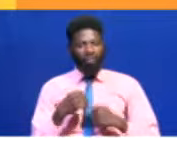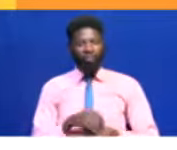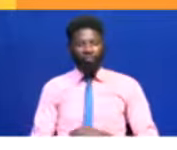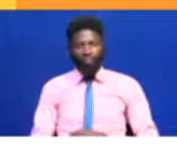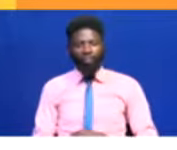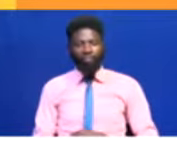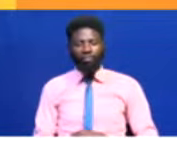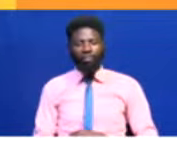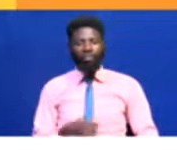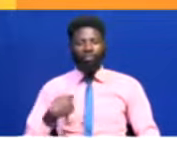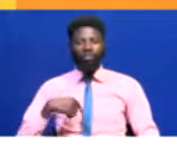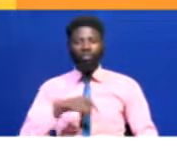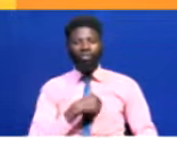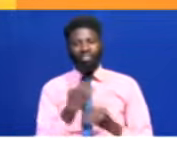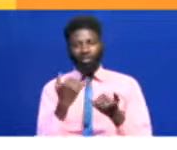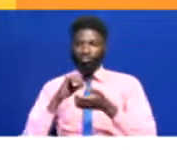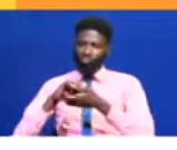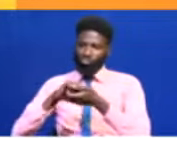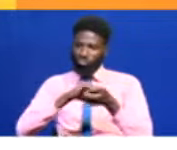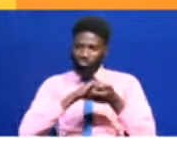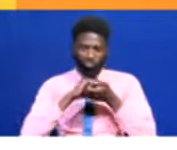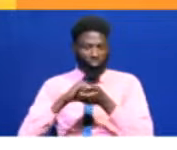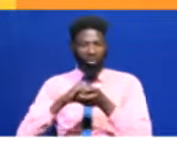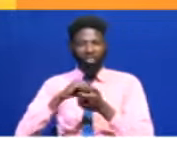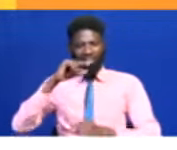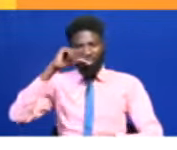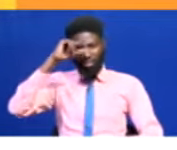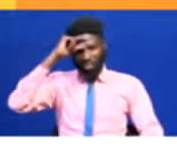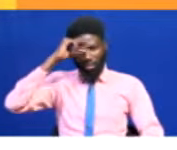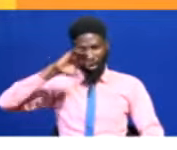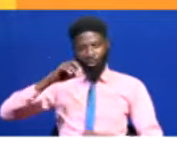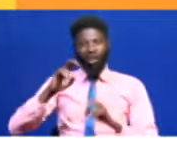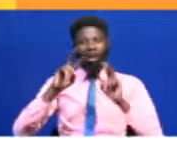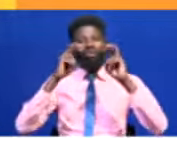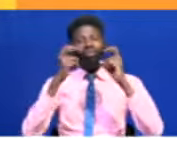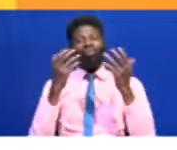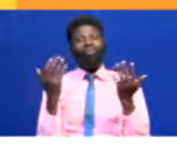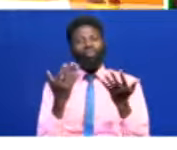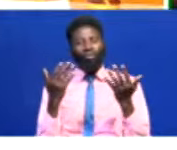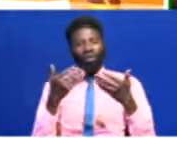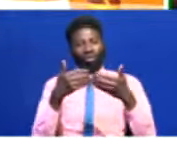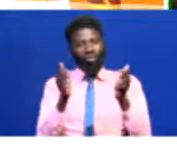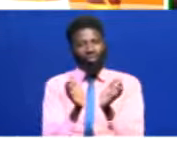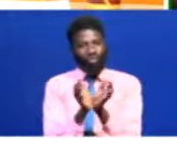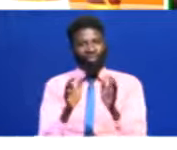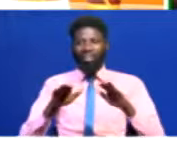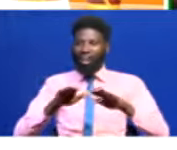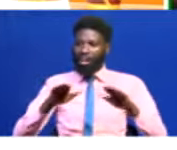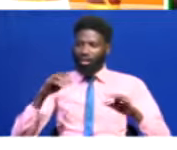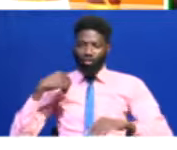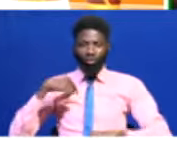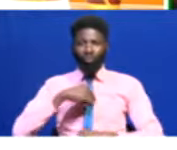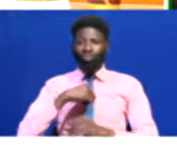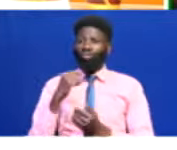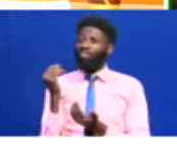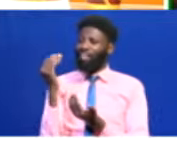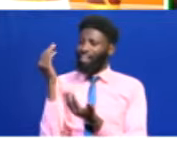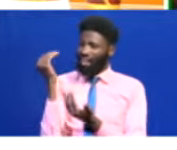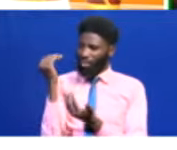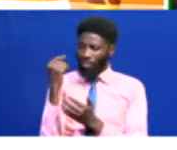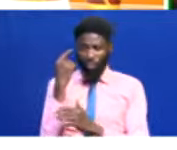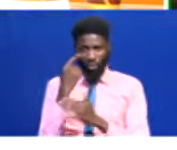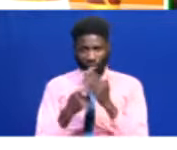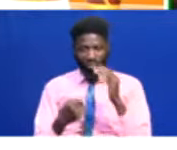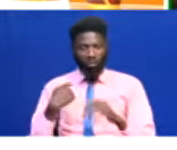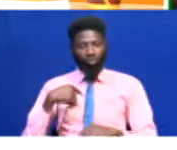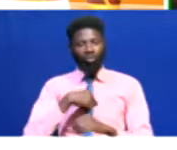we are collaborating with the county governments, because on matters community land, we are expecting, we